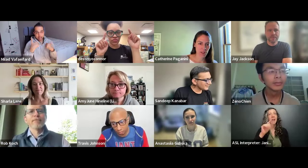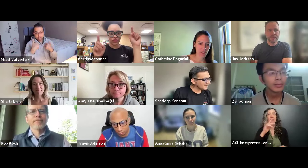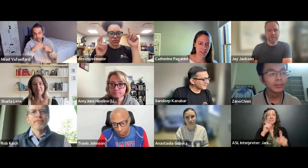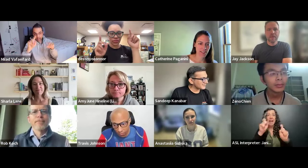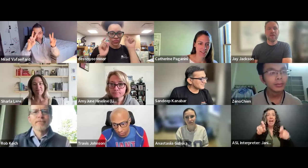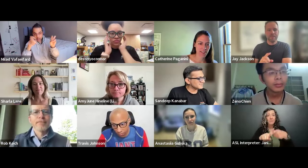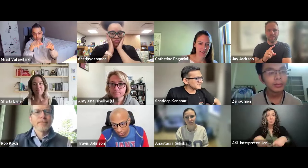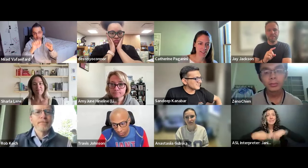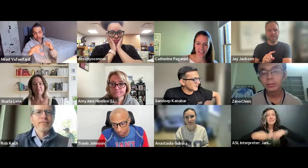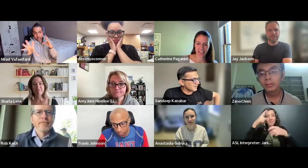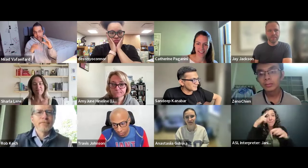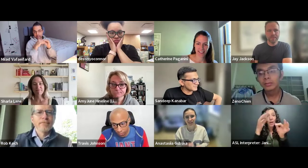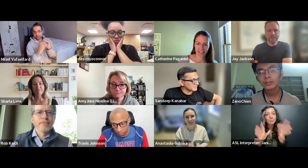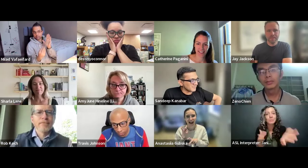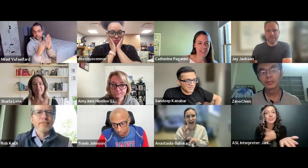the interpreters.